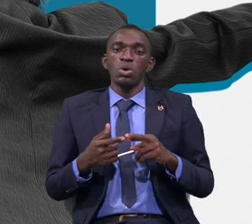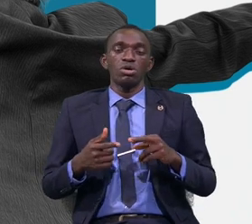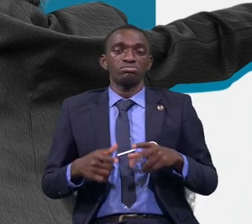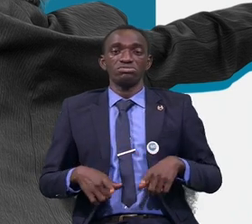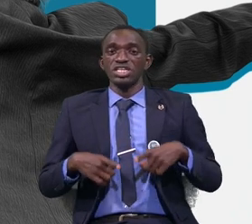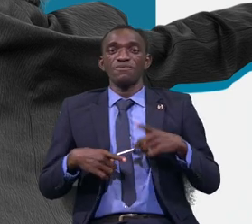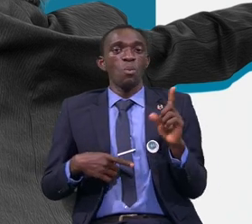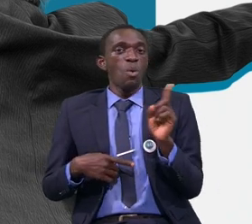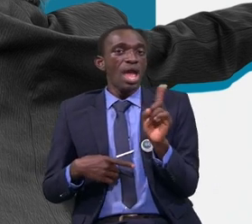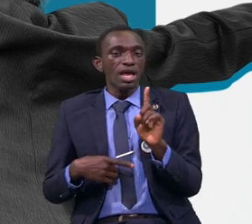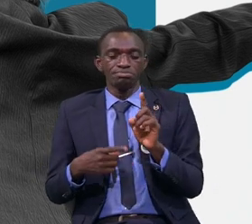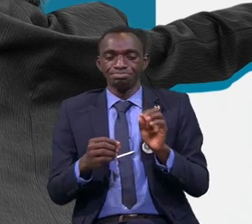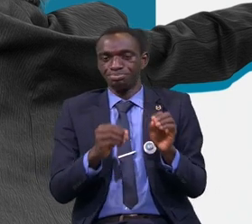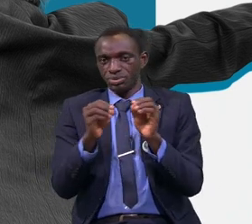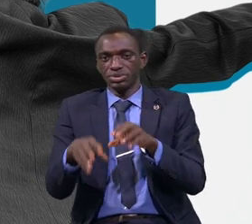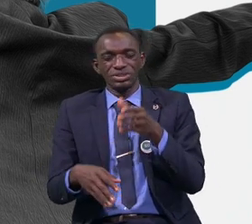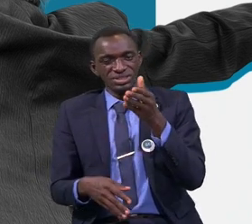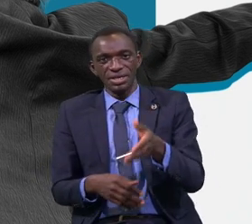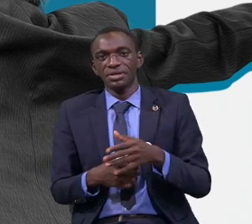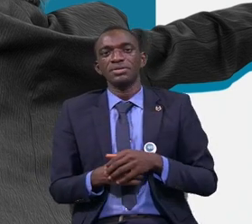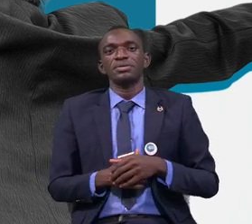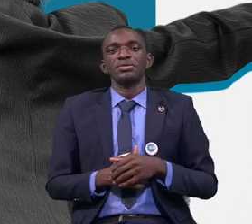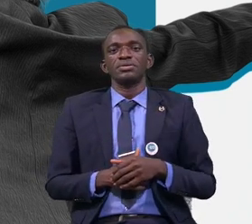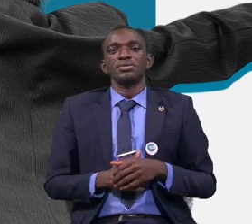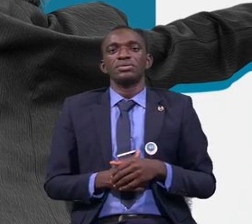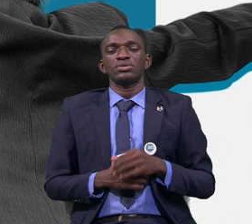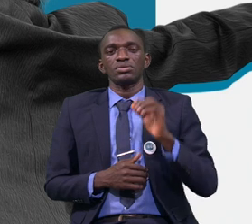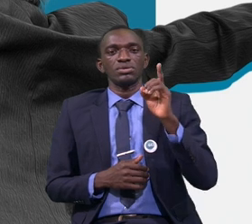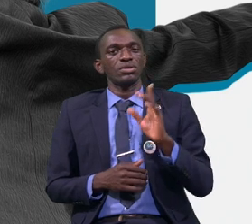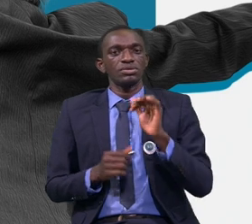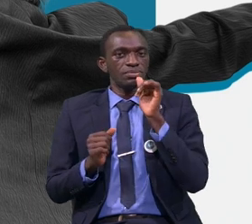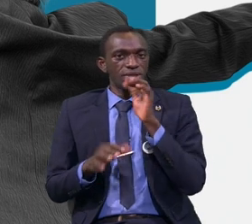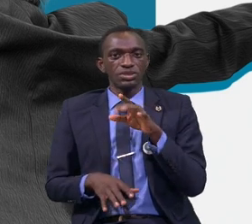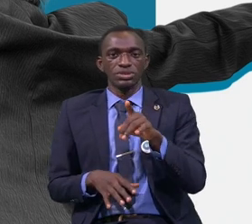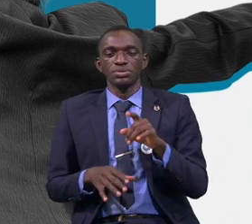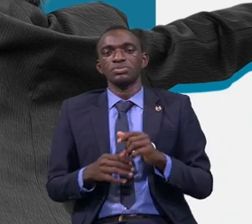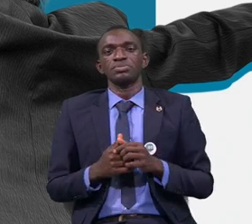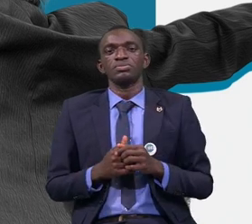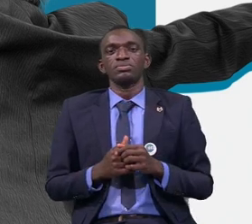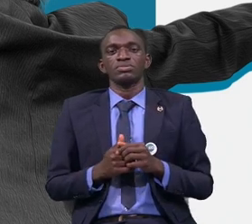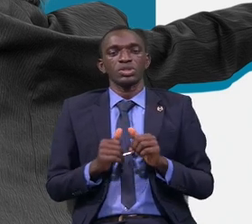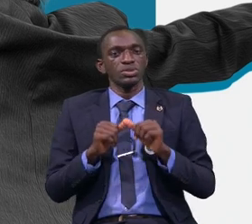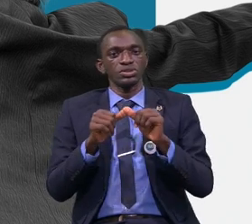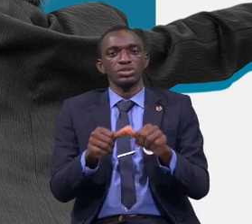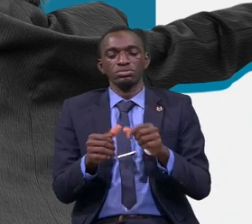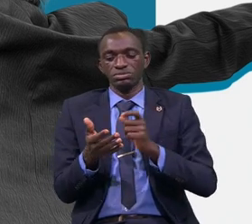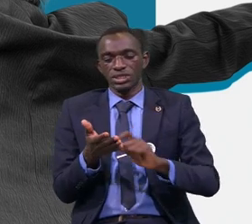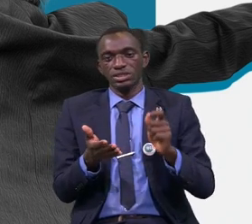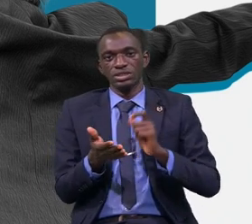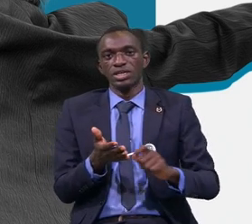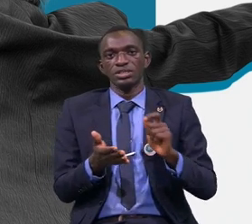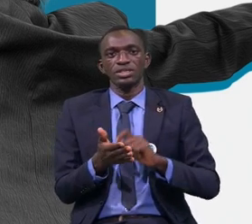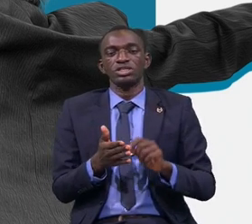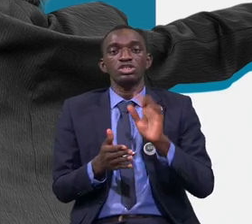Femenka? Or you are in Boadibo? Obakoko, Bomono. Put that name